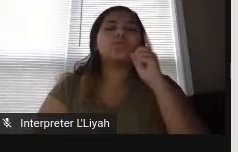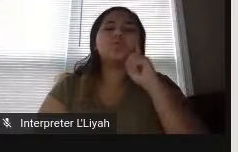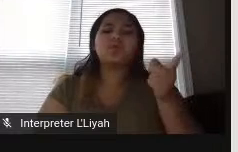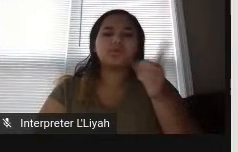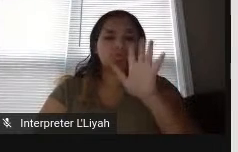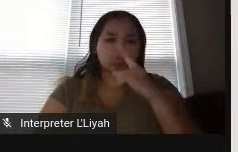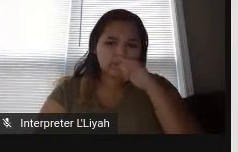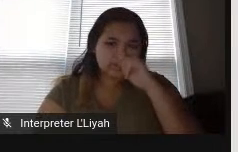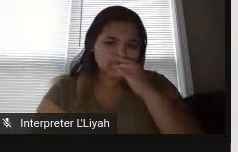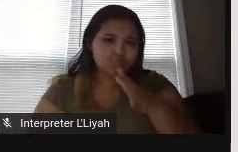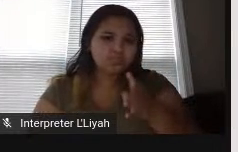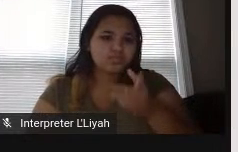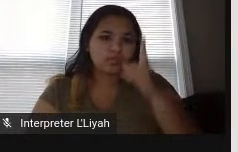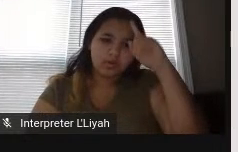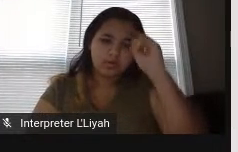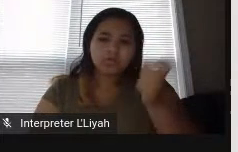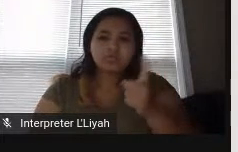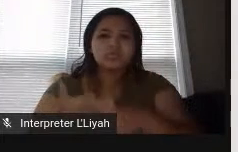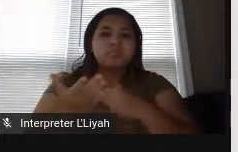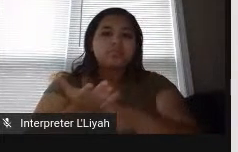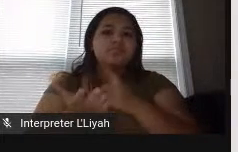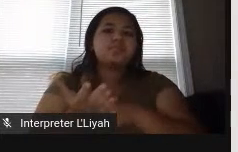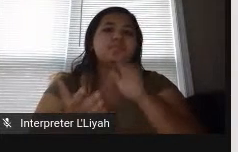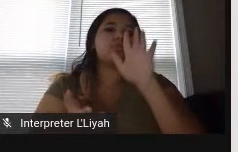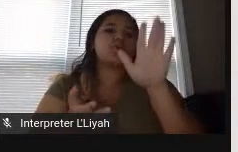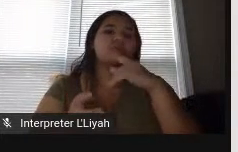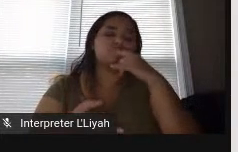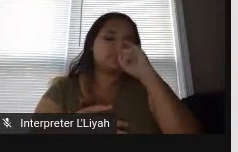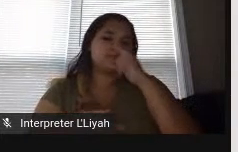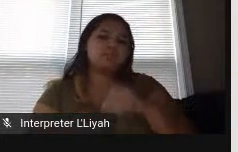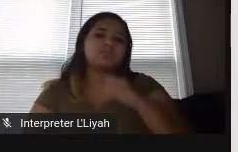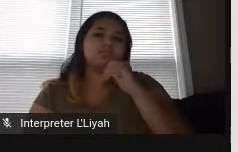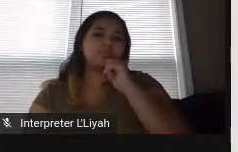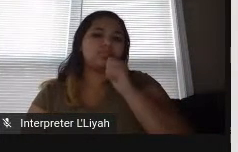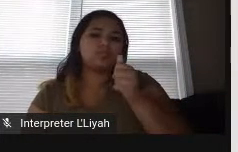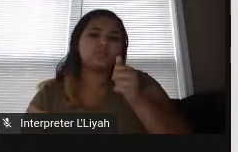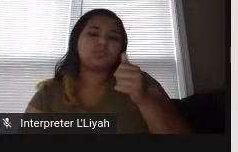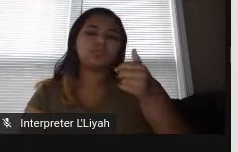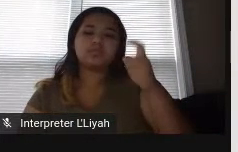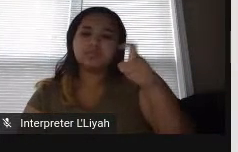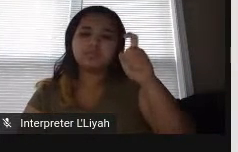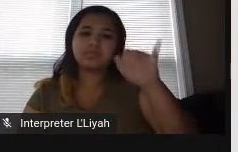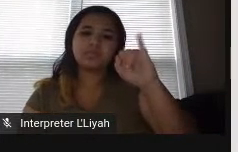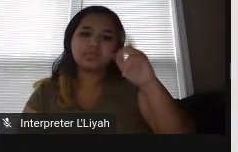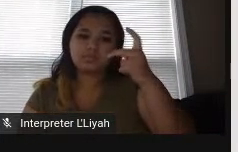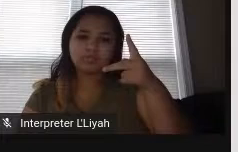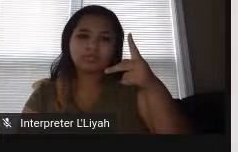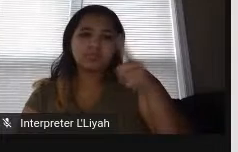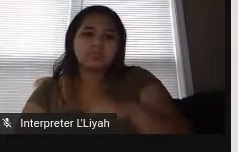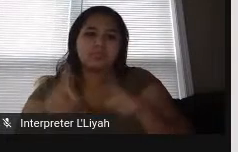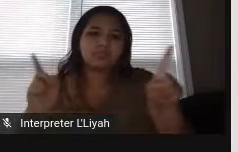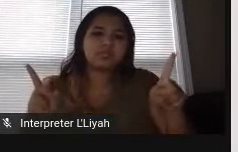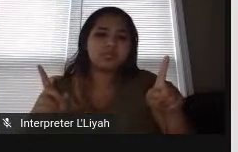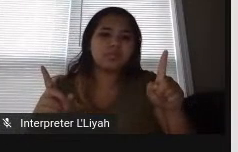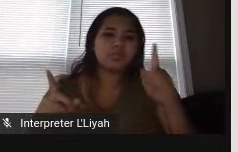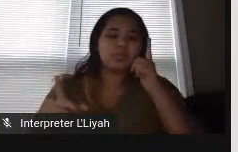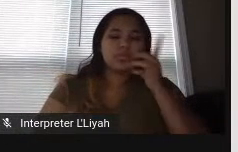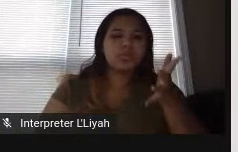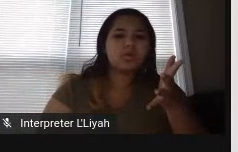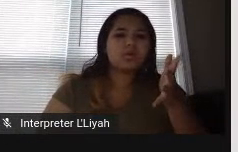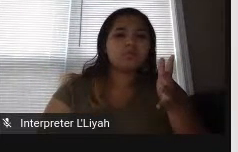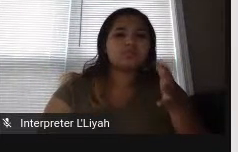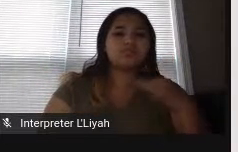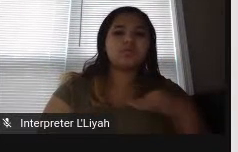if there's issues, because sometimes your child may not qualify for IEP, but will